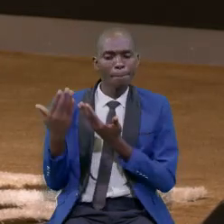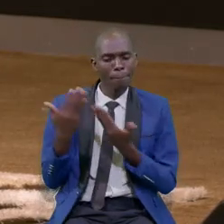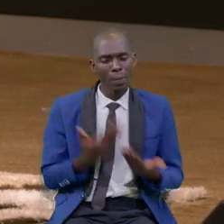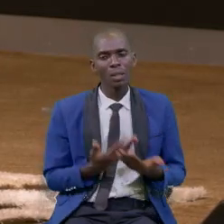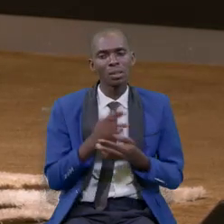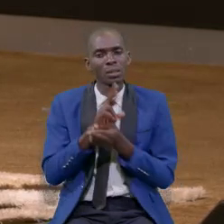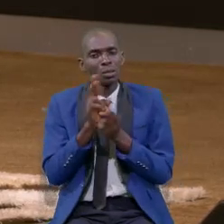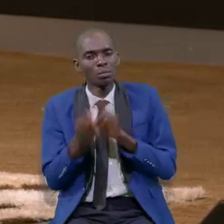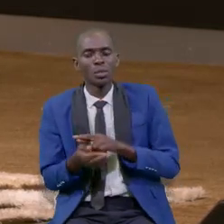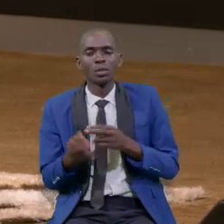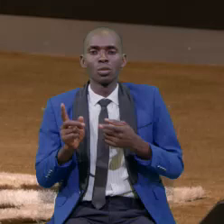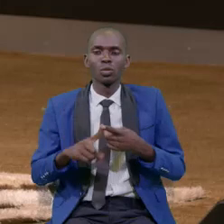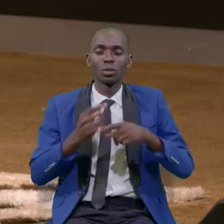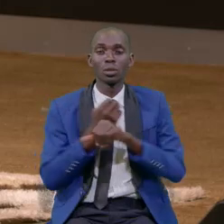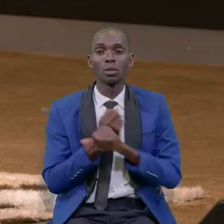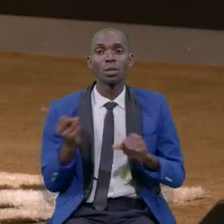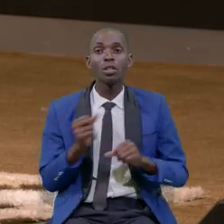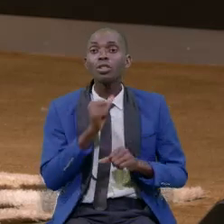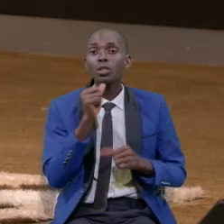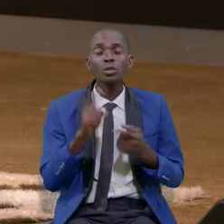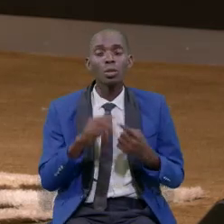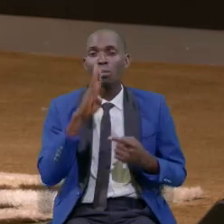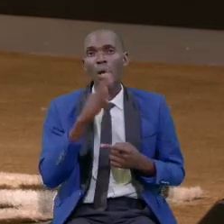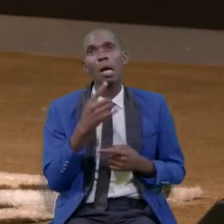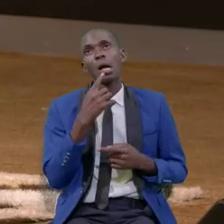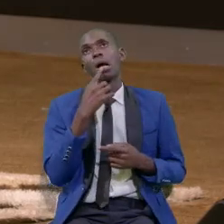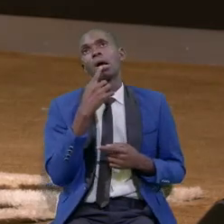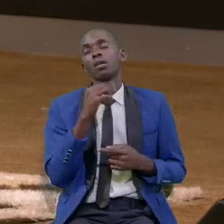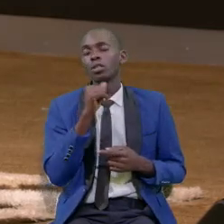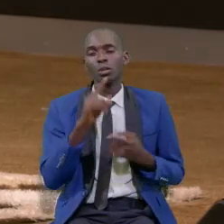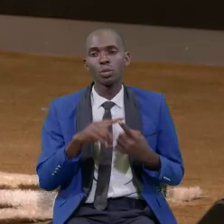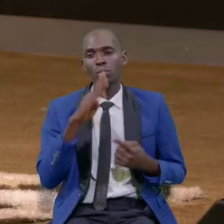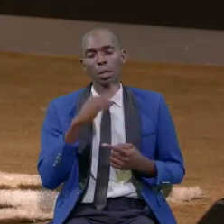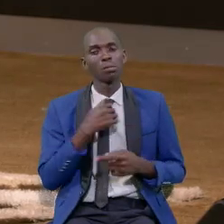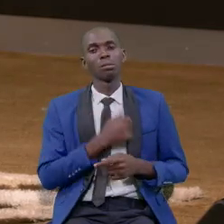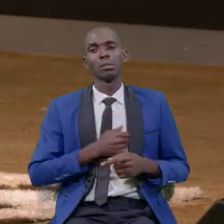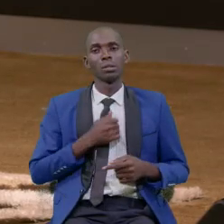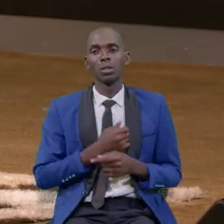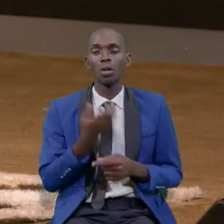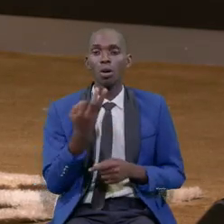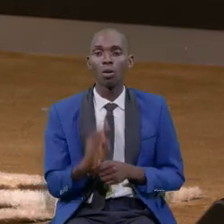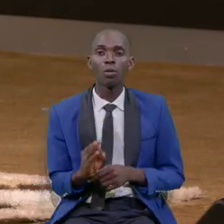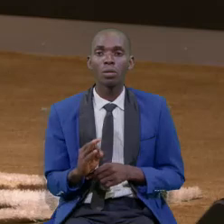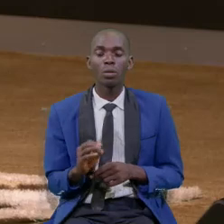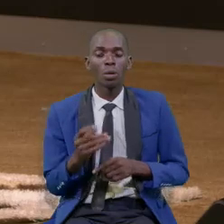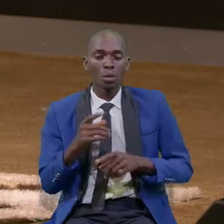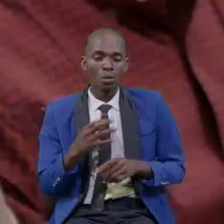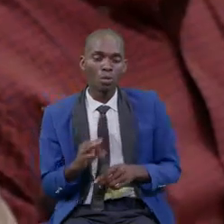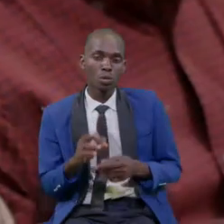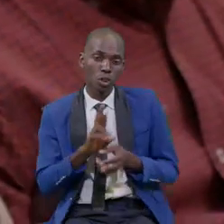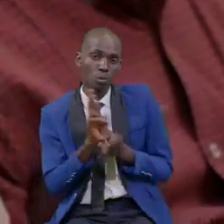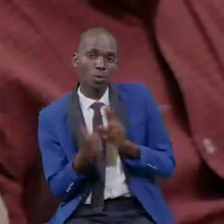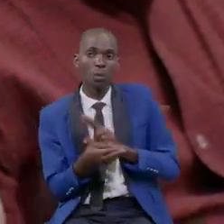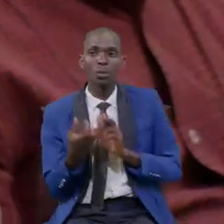salvation, not to be regretted of, repented of, but the sorrow of